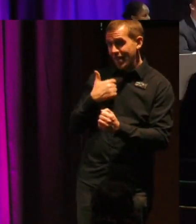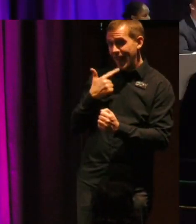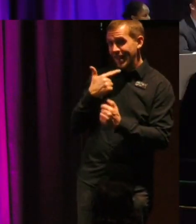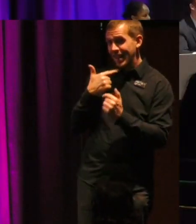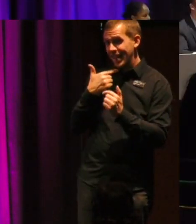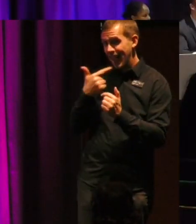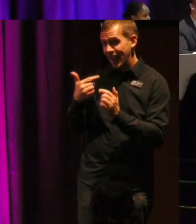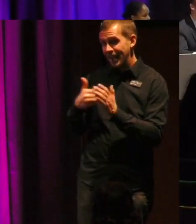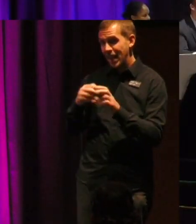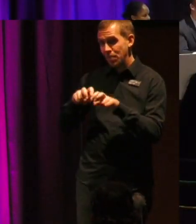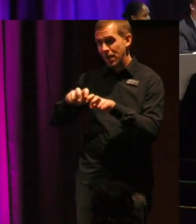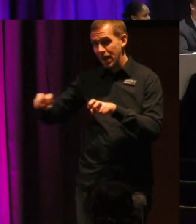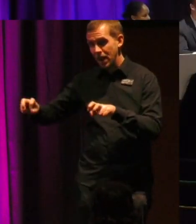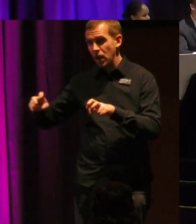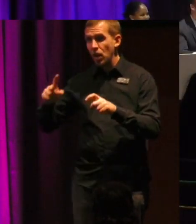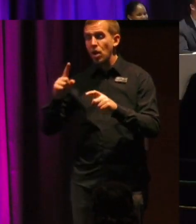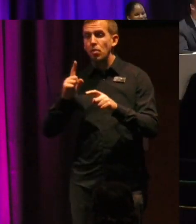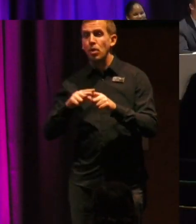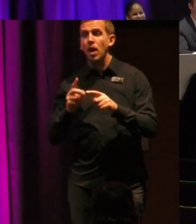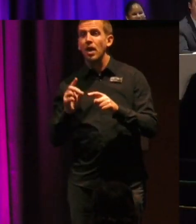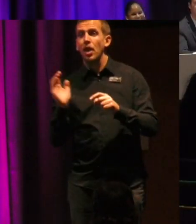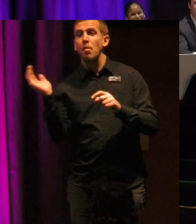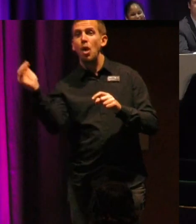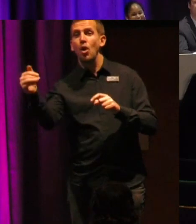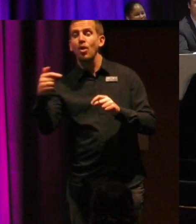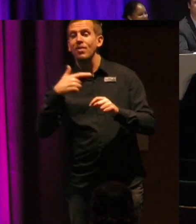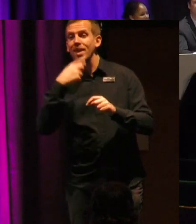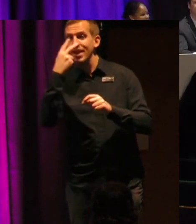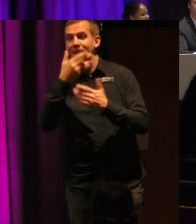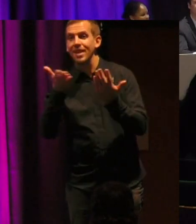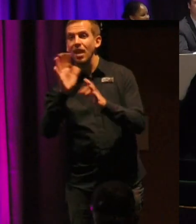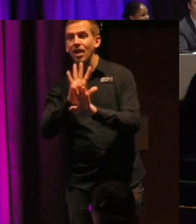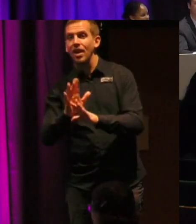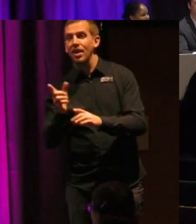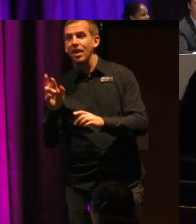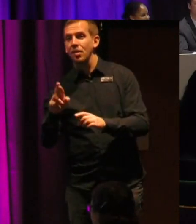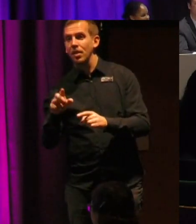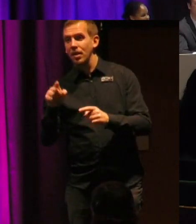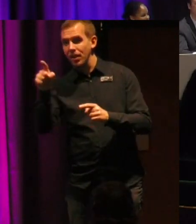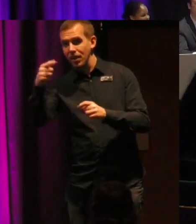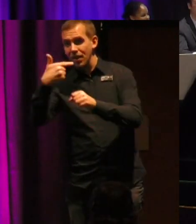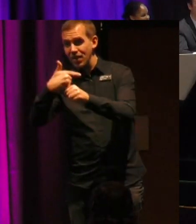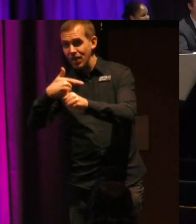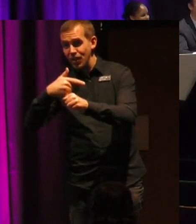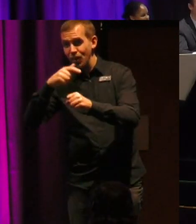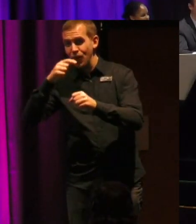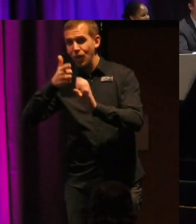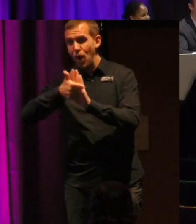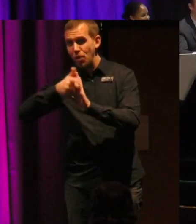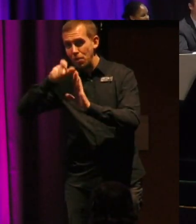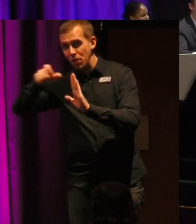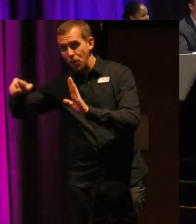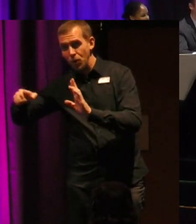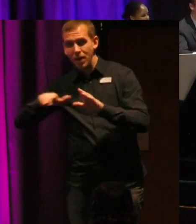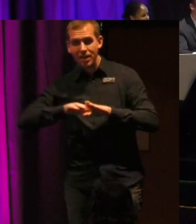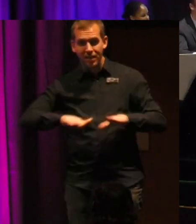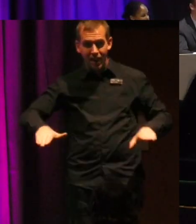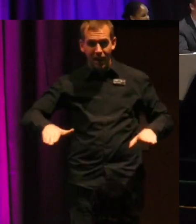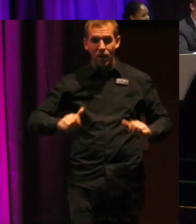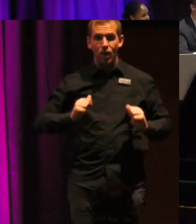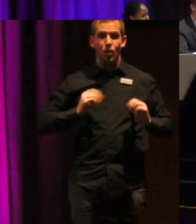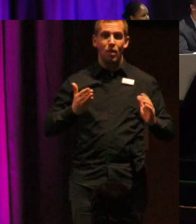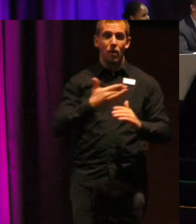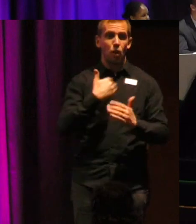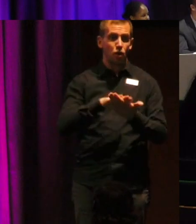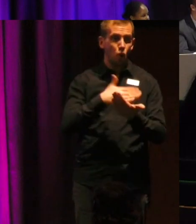also the people you don't see in the background, the people from the putting together the videoing and the stage and everything else, and of course